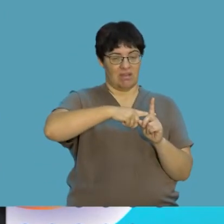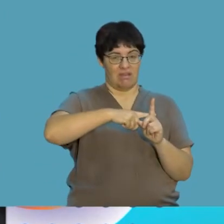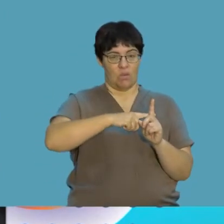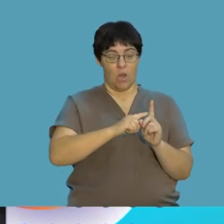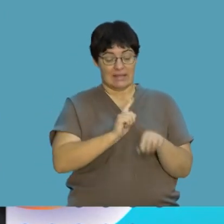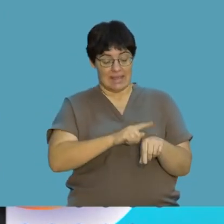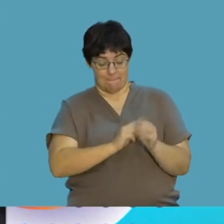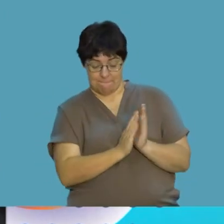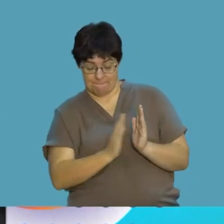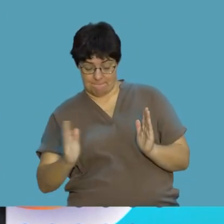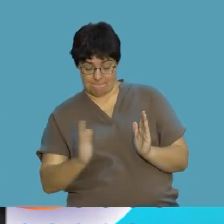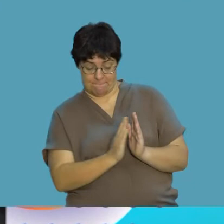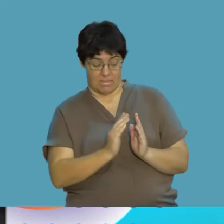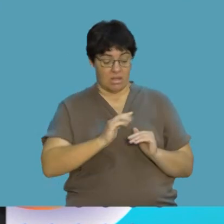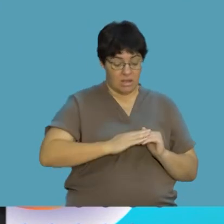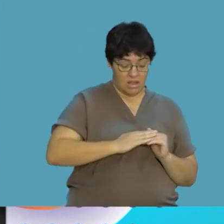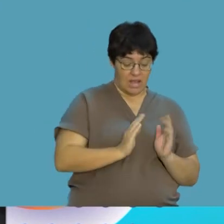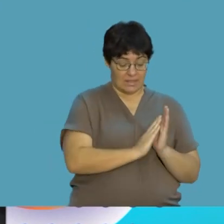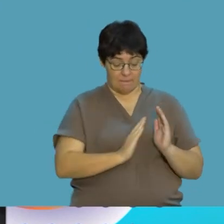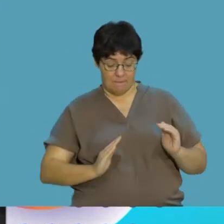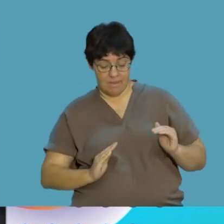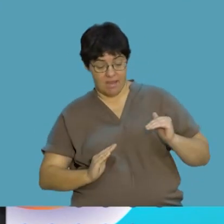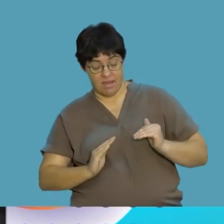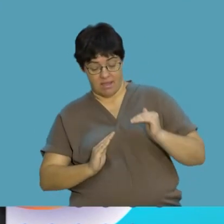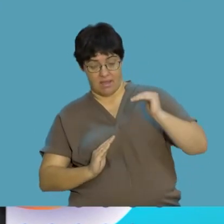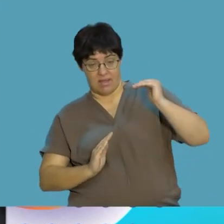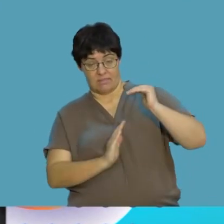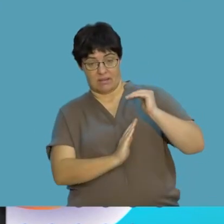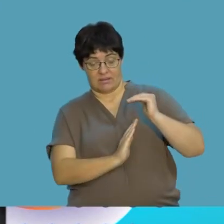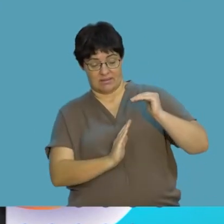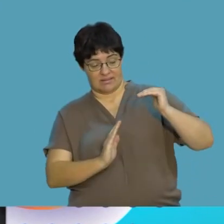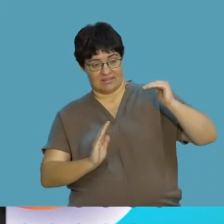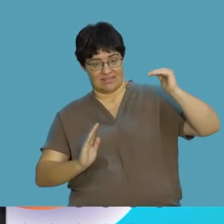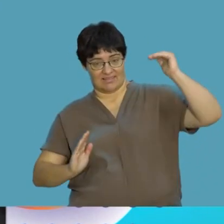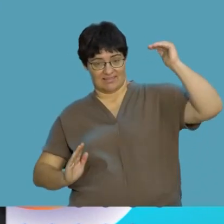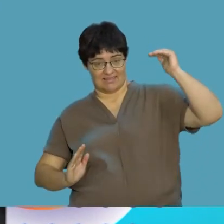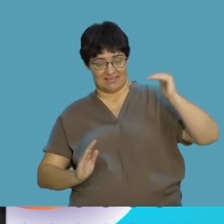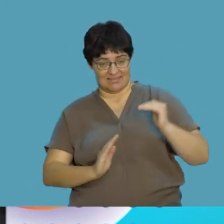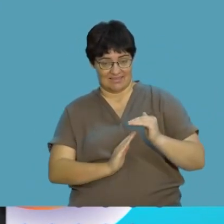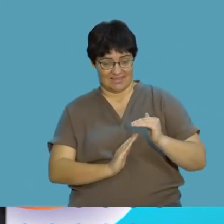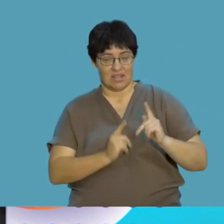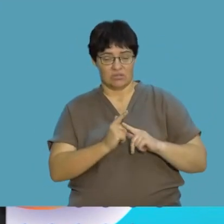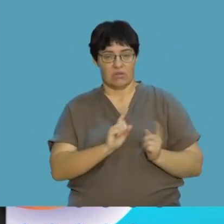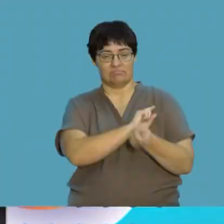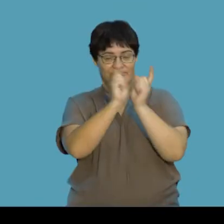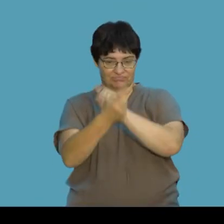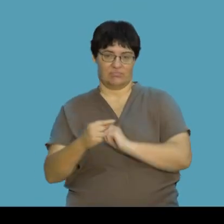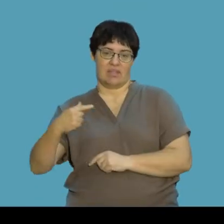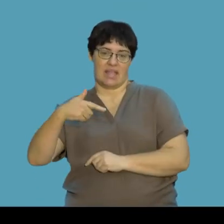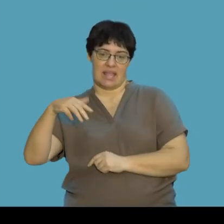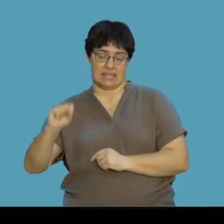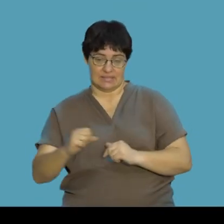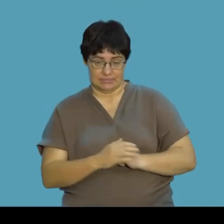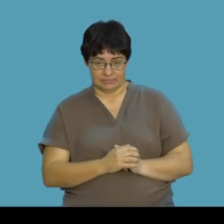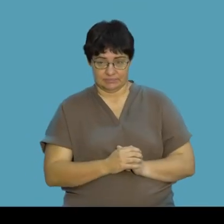want to keep track of how temperature changes when a substance is heated from solid until it is a gas, right? Okay, and